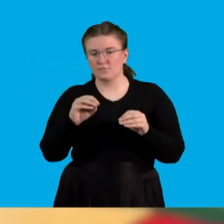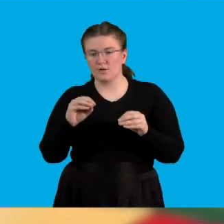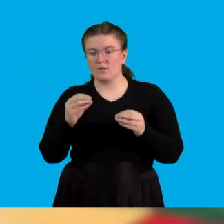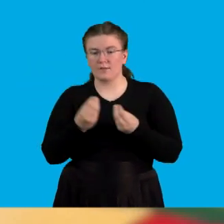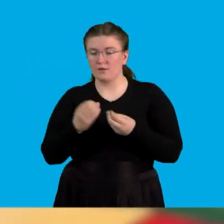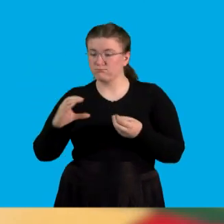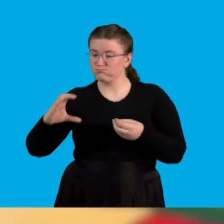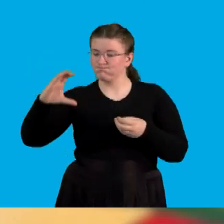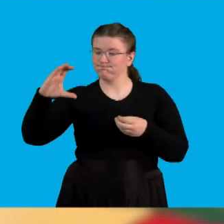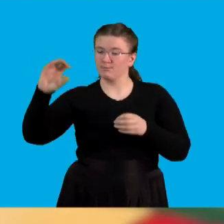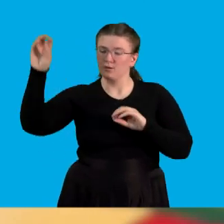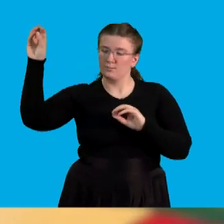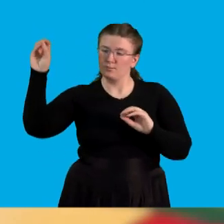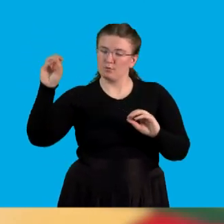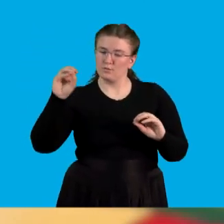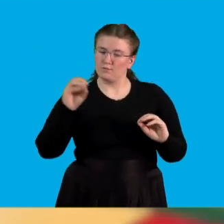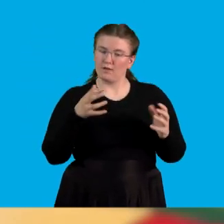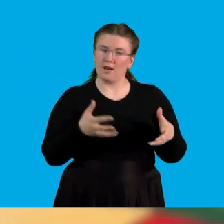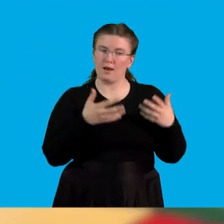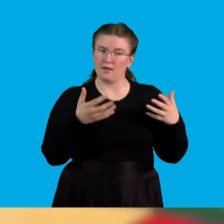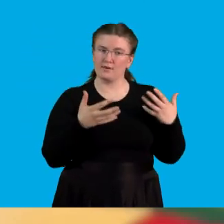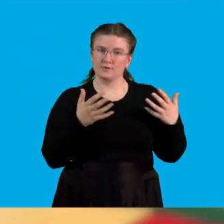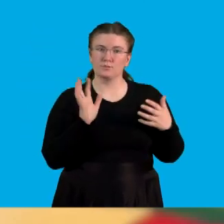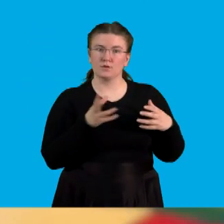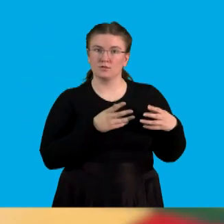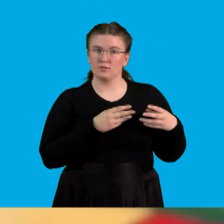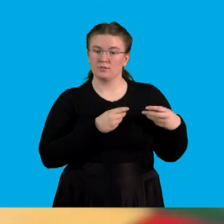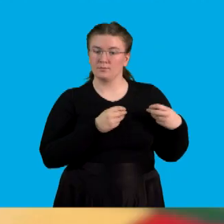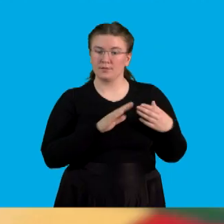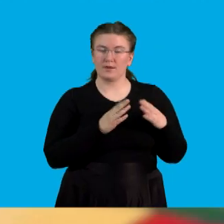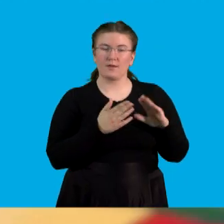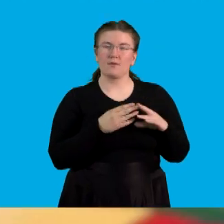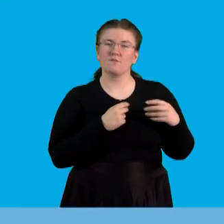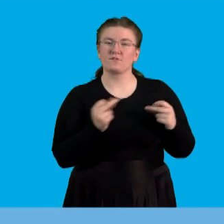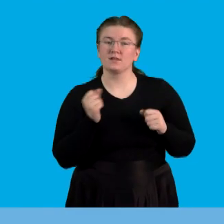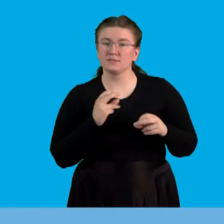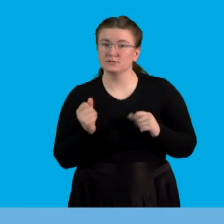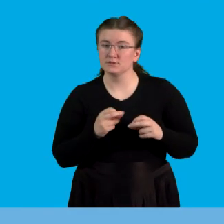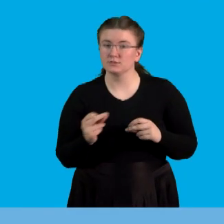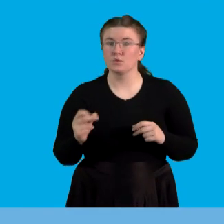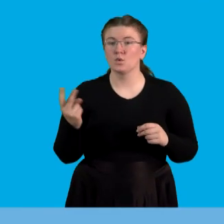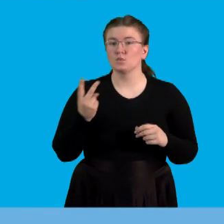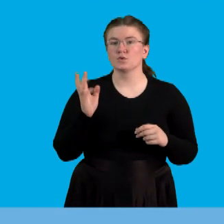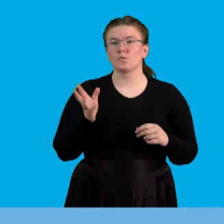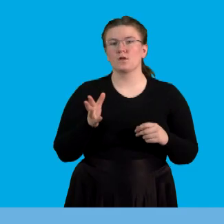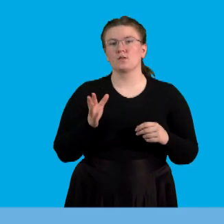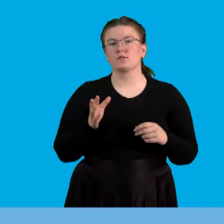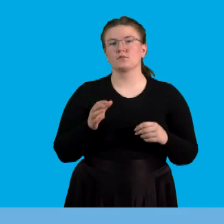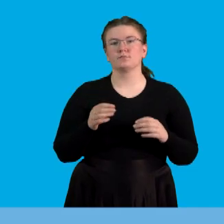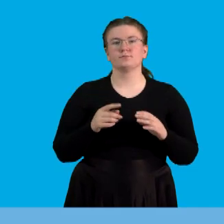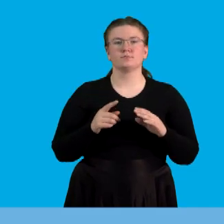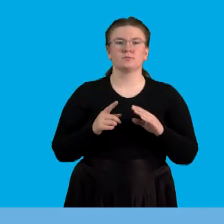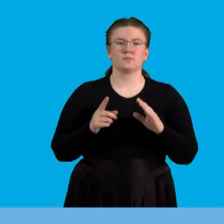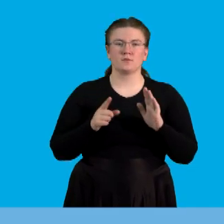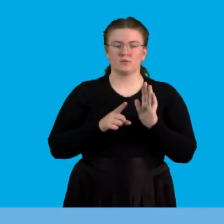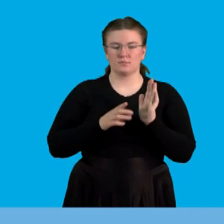a less dense medium, it is going to increase in speed, is going to be faster, and the light is going to bend away from the